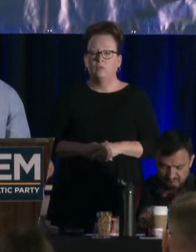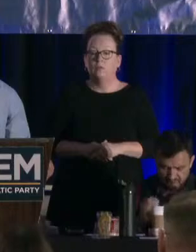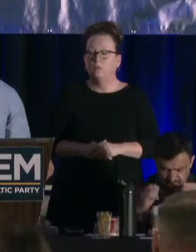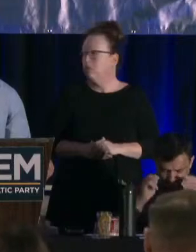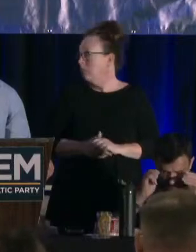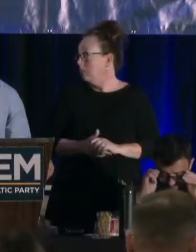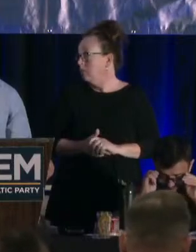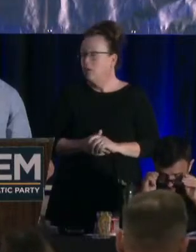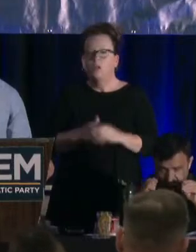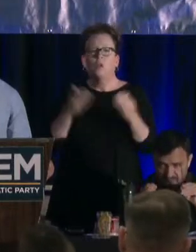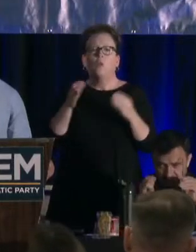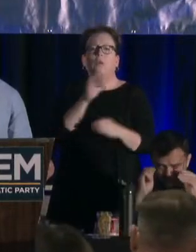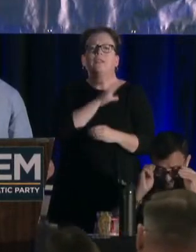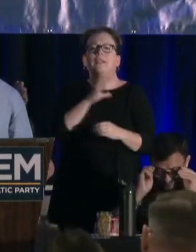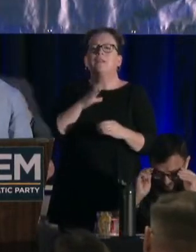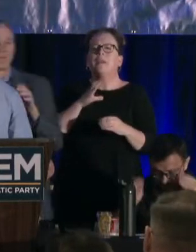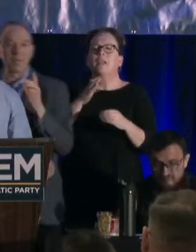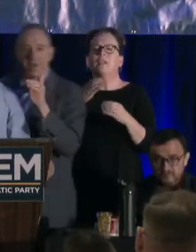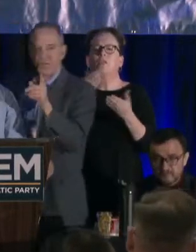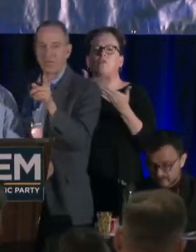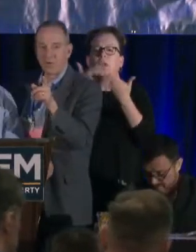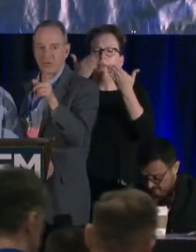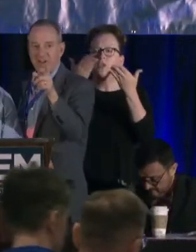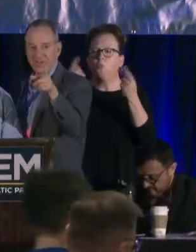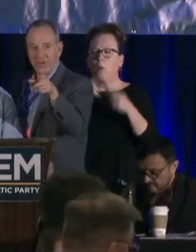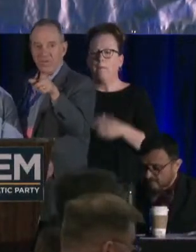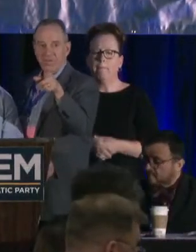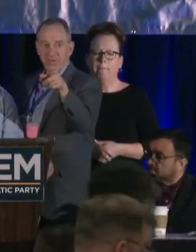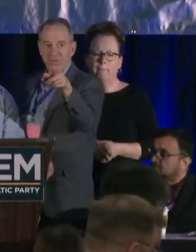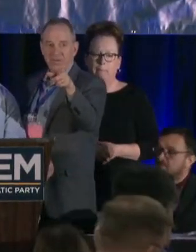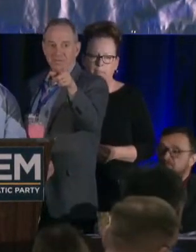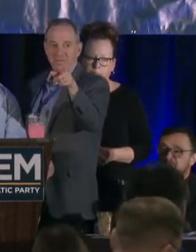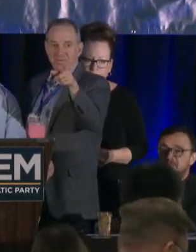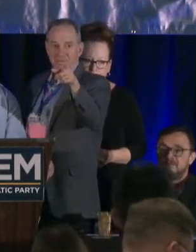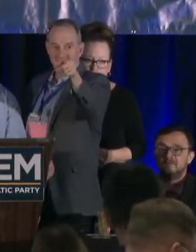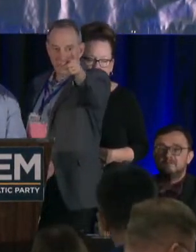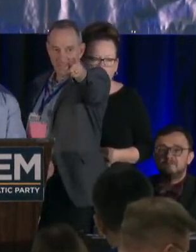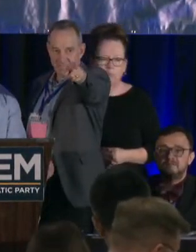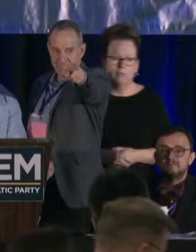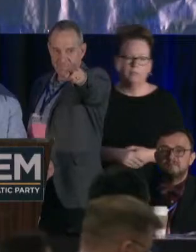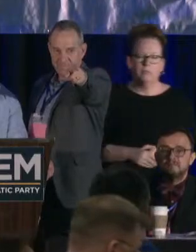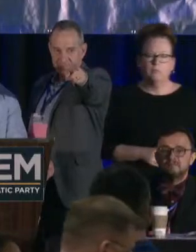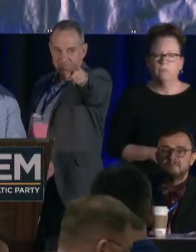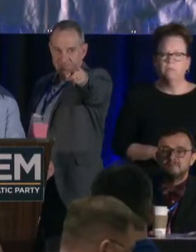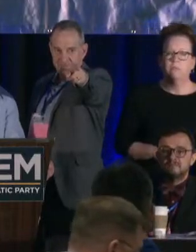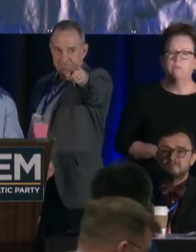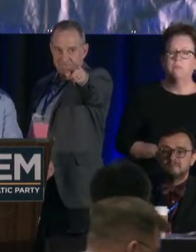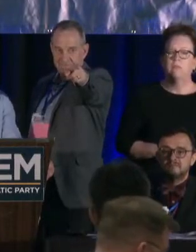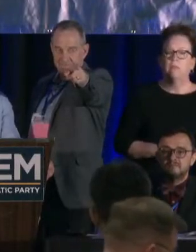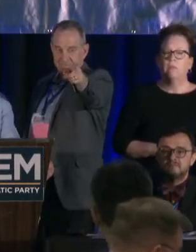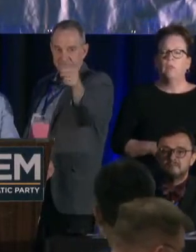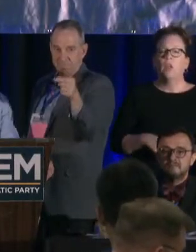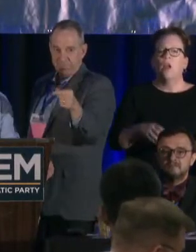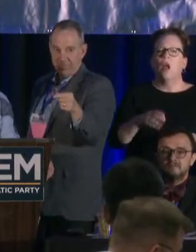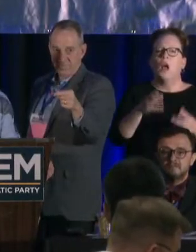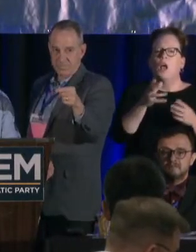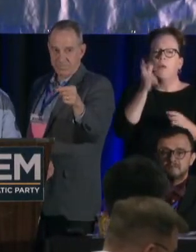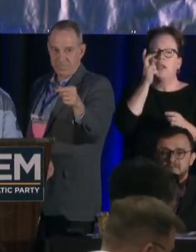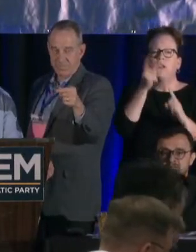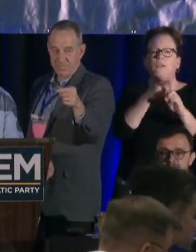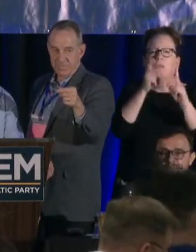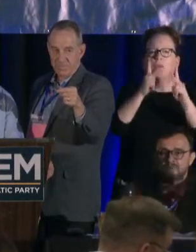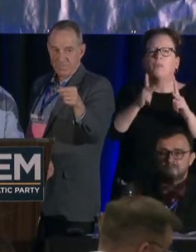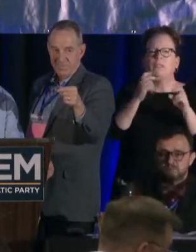The committee's recommendation is to support this ballot measure. The maker of the motion gets to go first. Right. Okay. So the maker, we'll hear from the maker of the